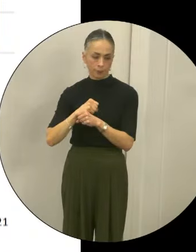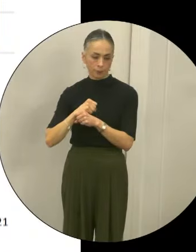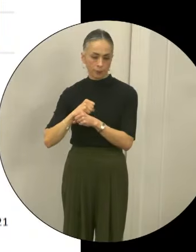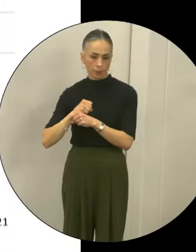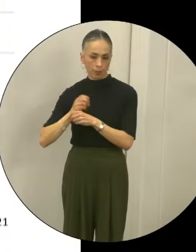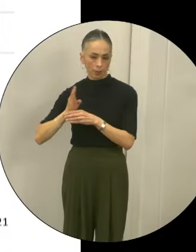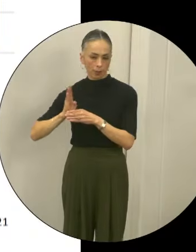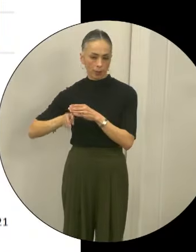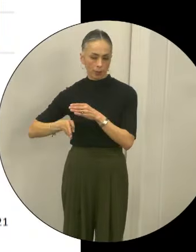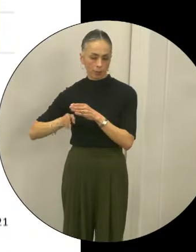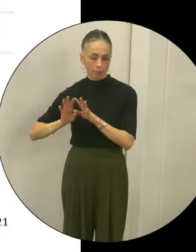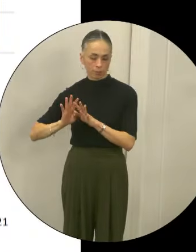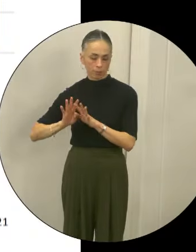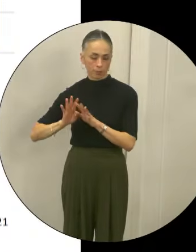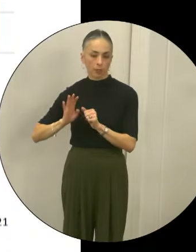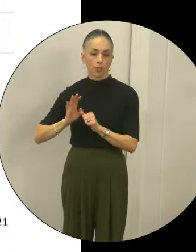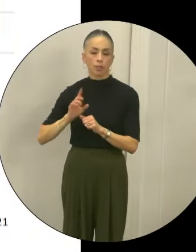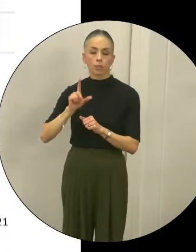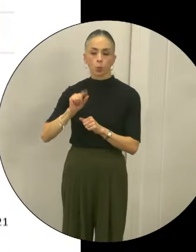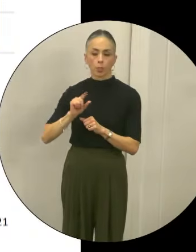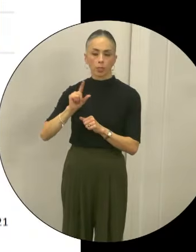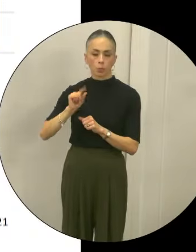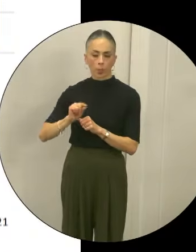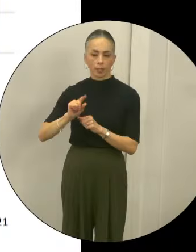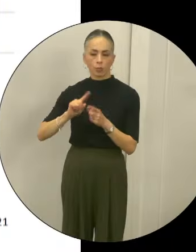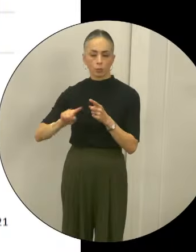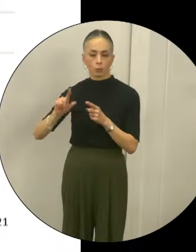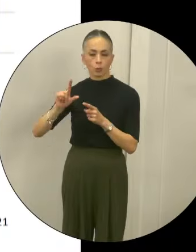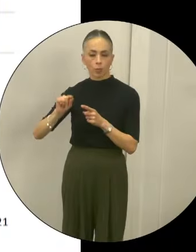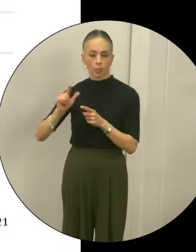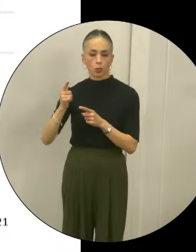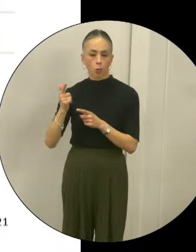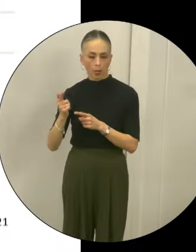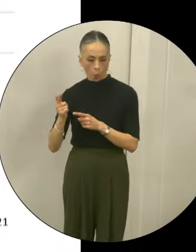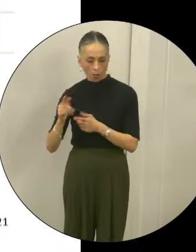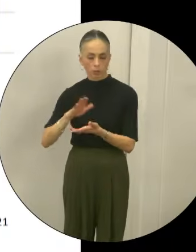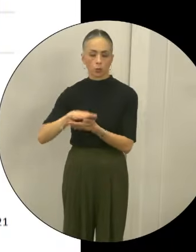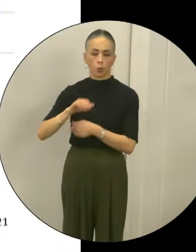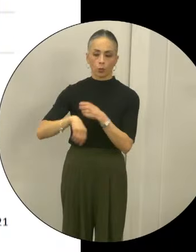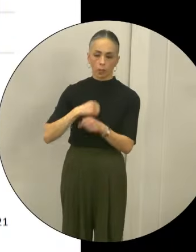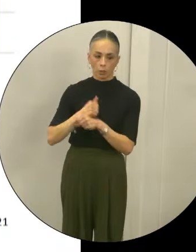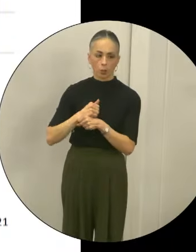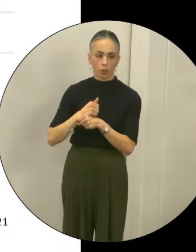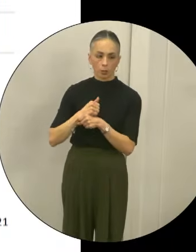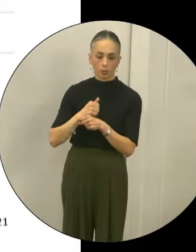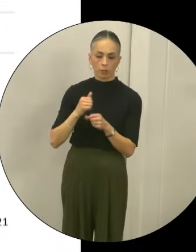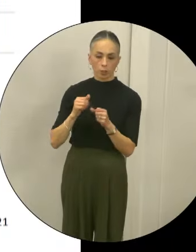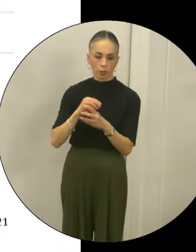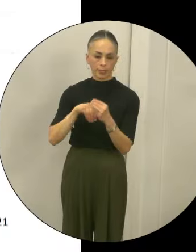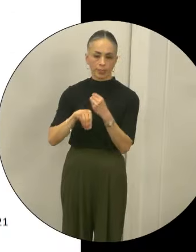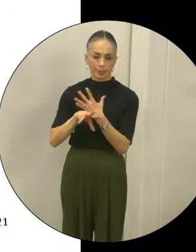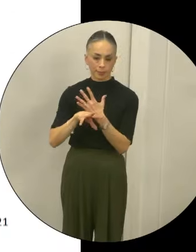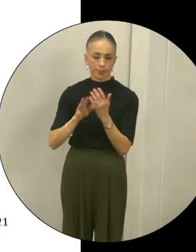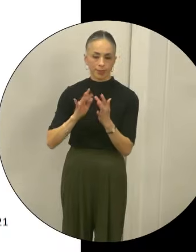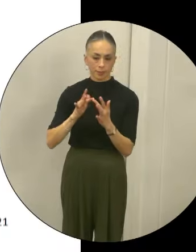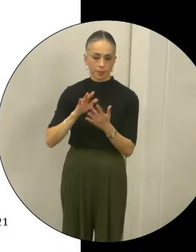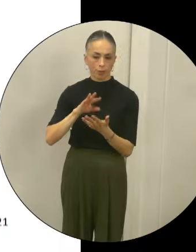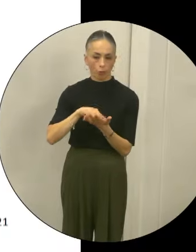completed during, the 2020 to 2021 school year completed during distance learning.